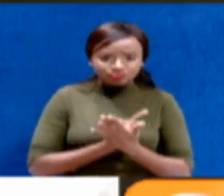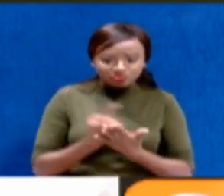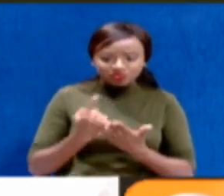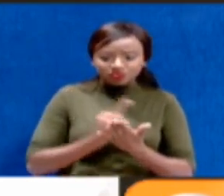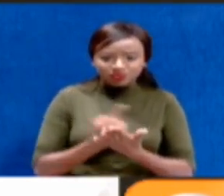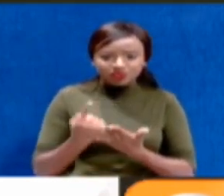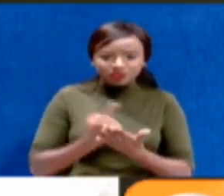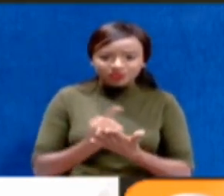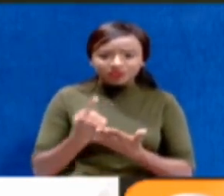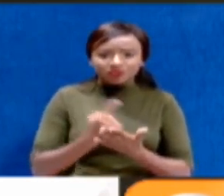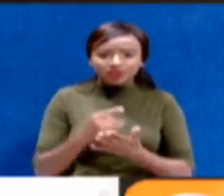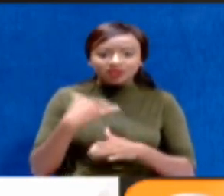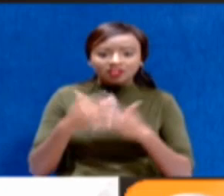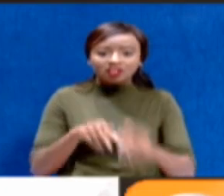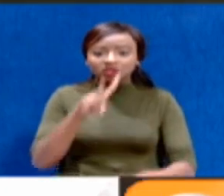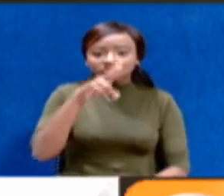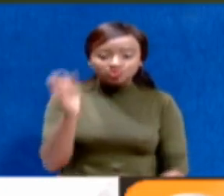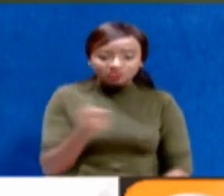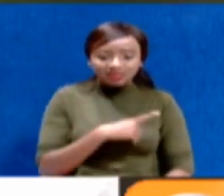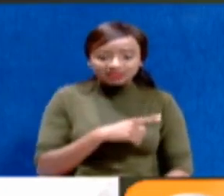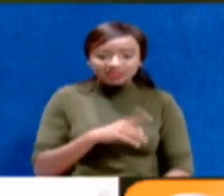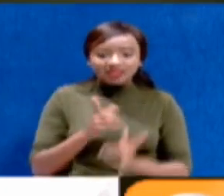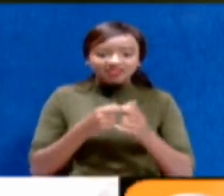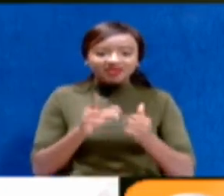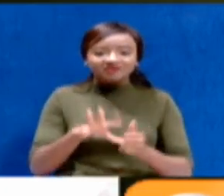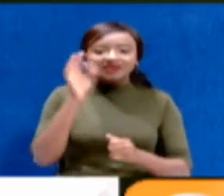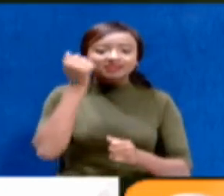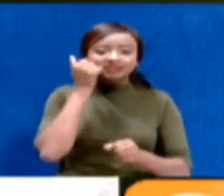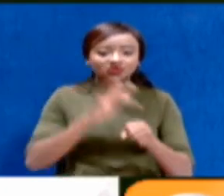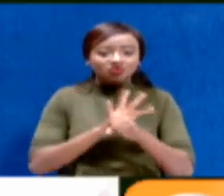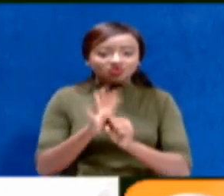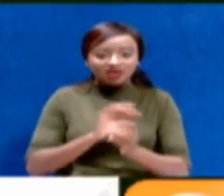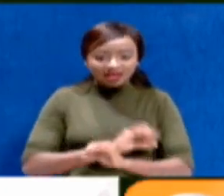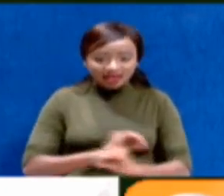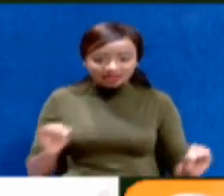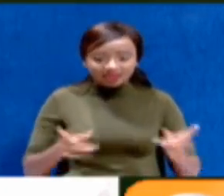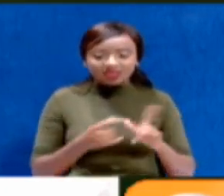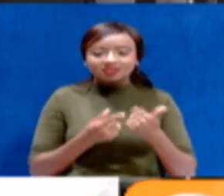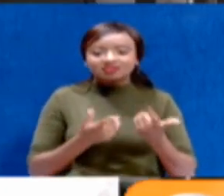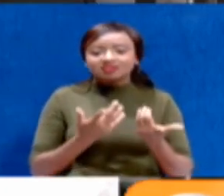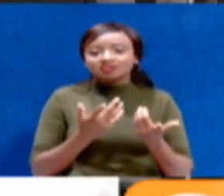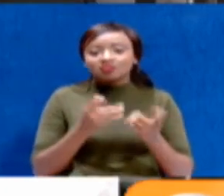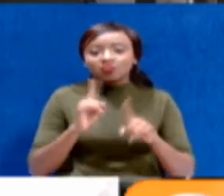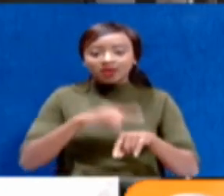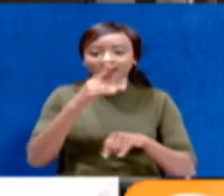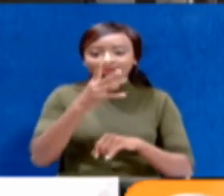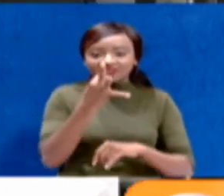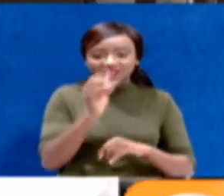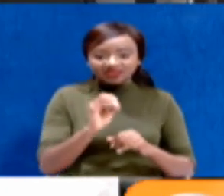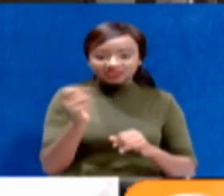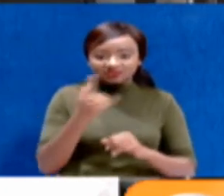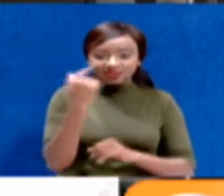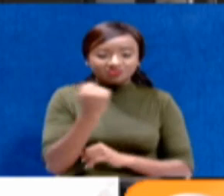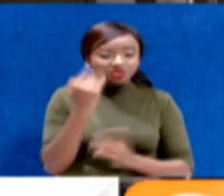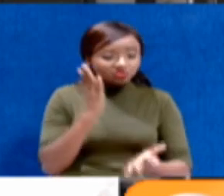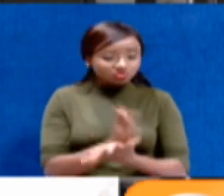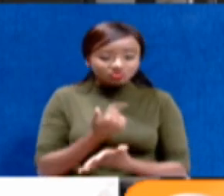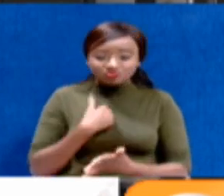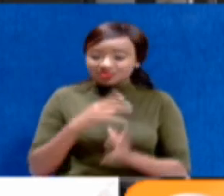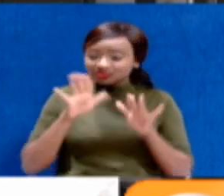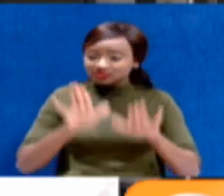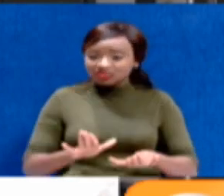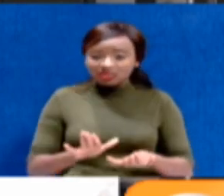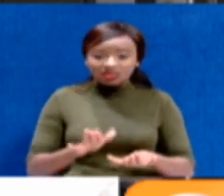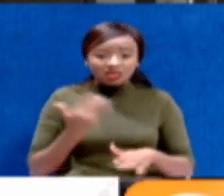Weeks culminated into 2 months until he tested negative before being discharged on the 30th of May. Naona kama mimi ndio the longest patient